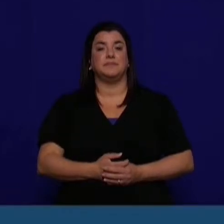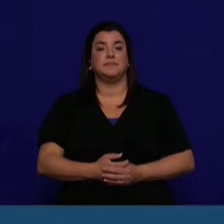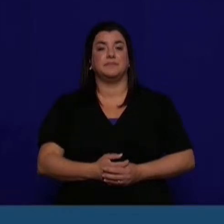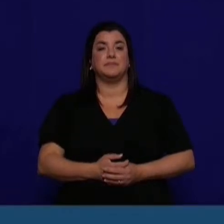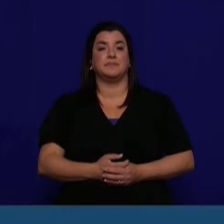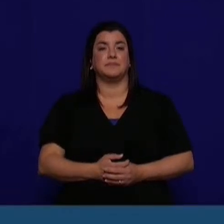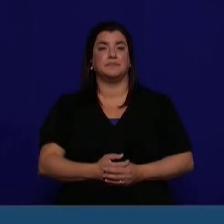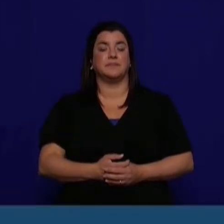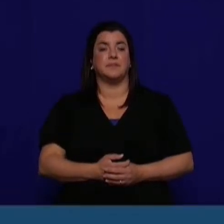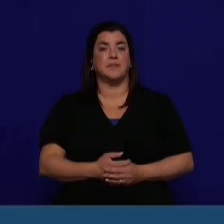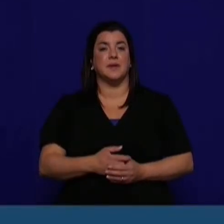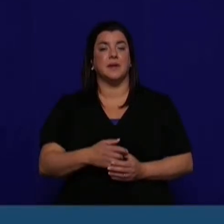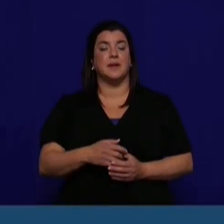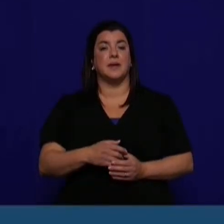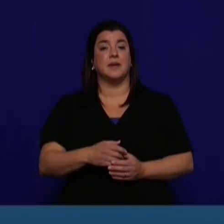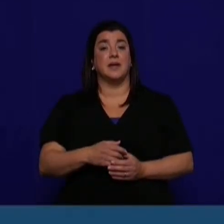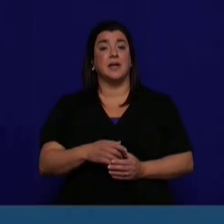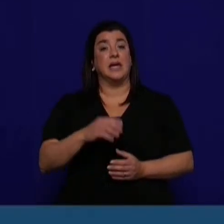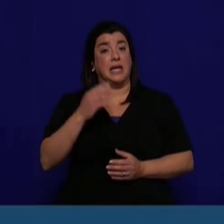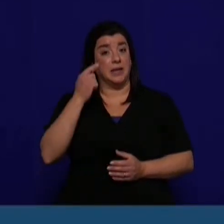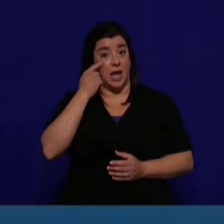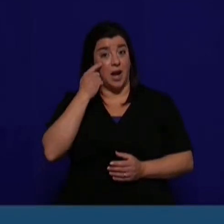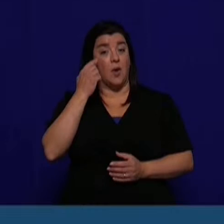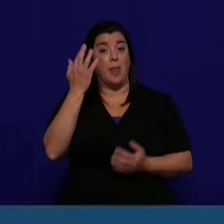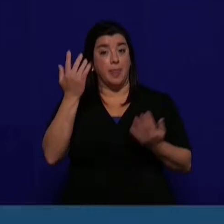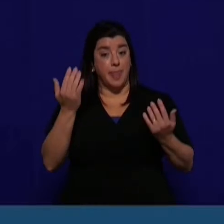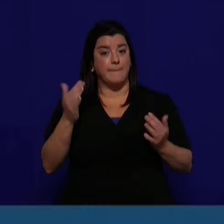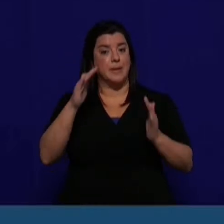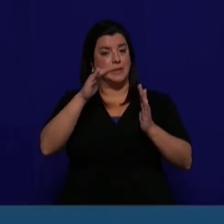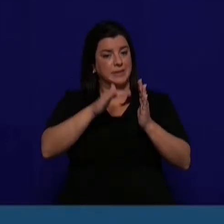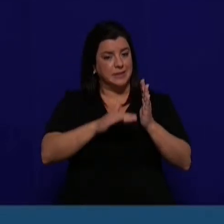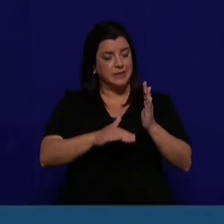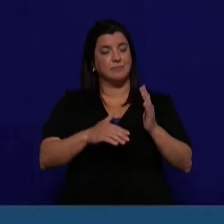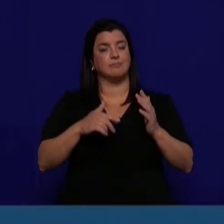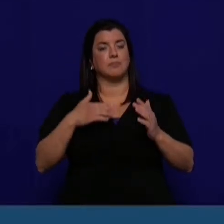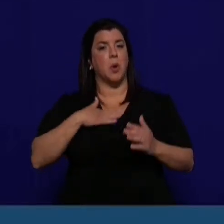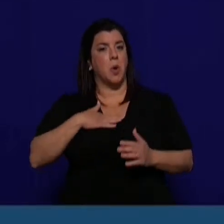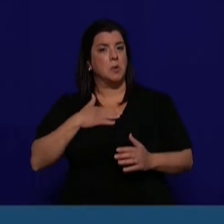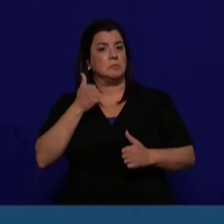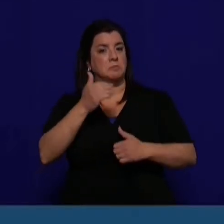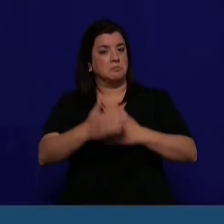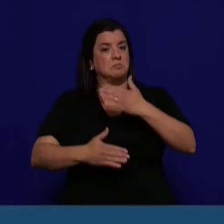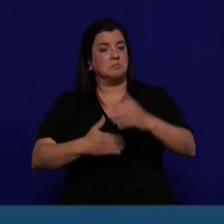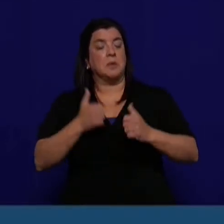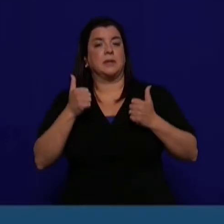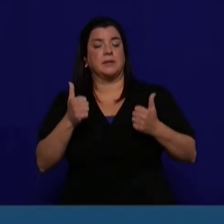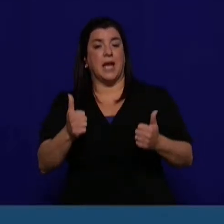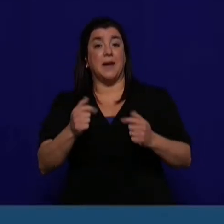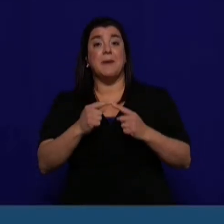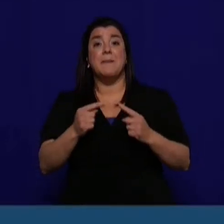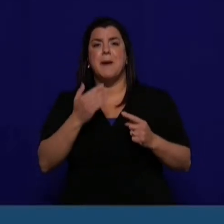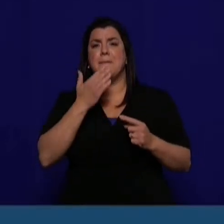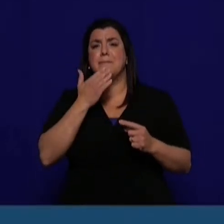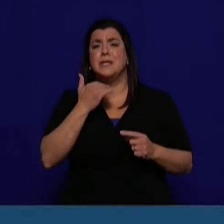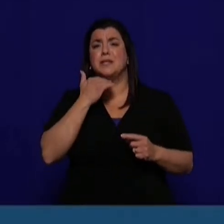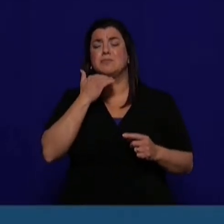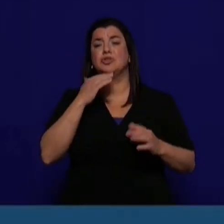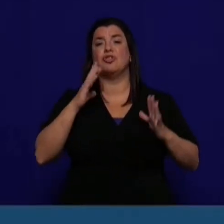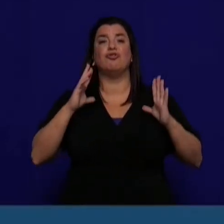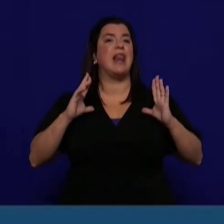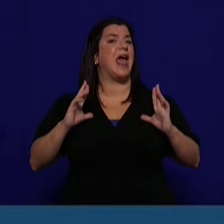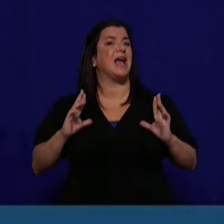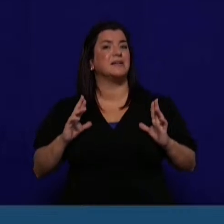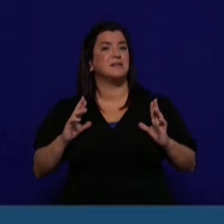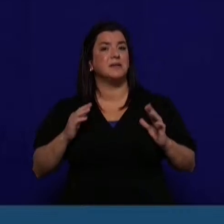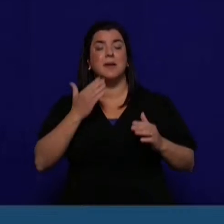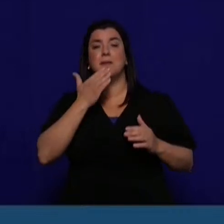Fakkarkom vera numri niżlin qegħdin sejrin tajjeb, però ma nistgħux nirrilaxxaw minn dawk il-miżuri li nafu bihom, dawk